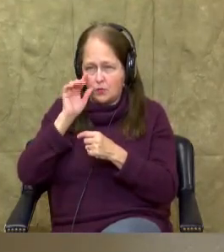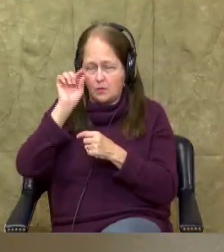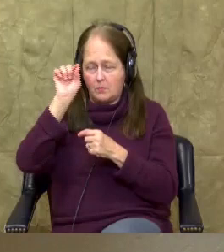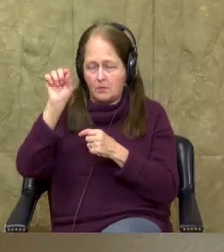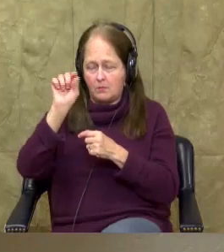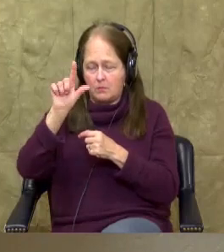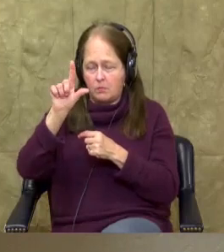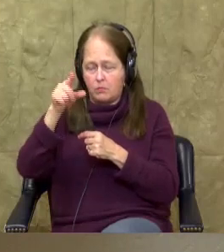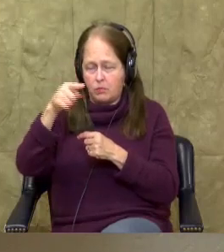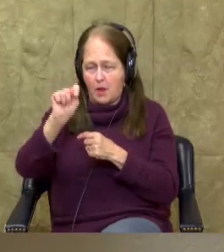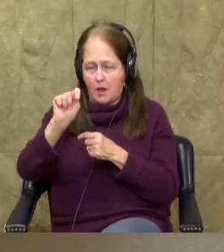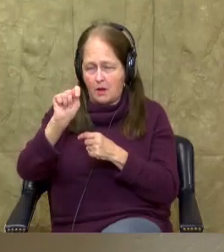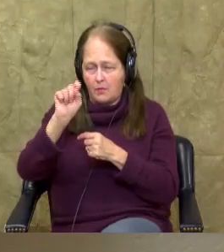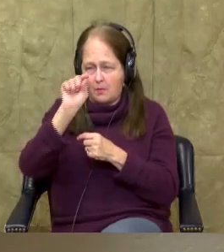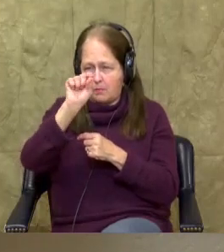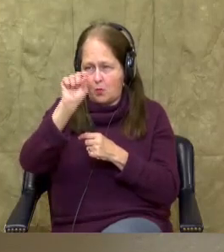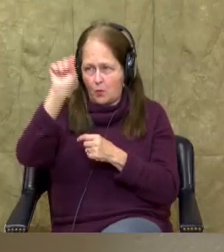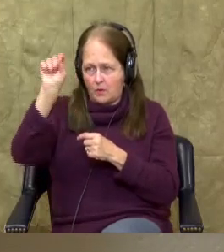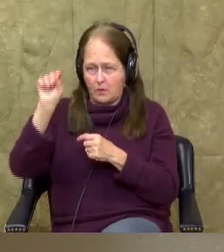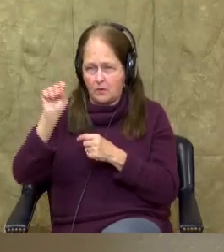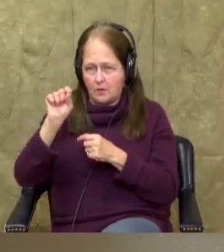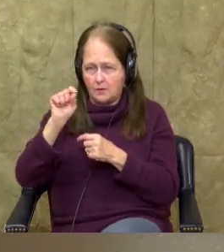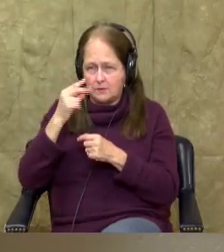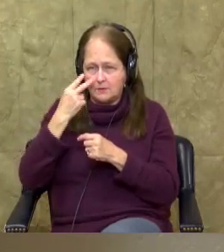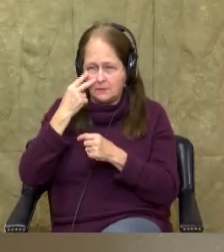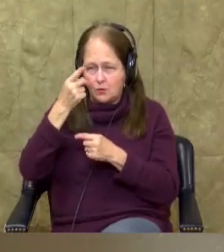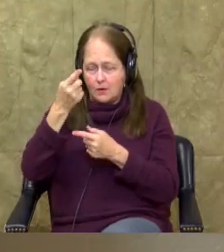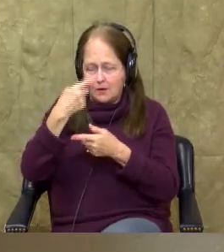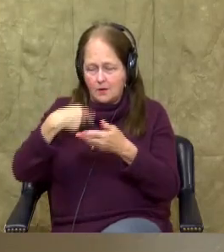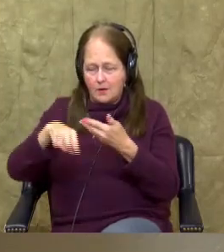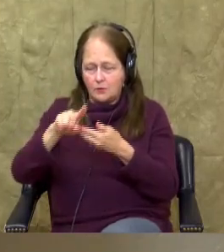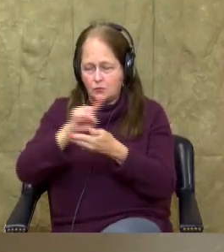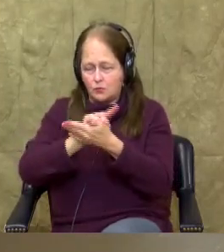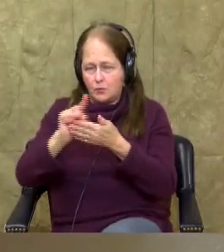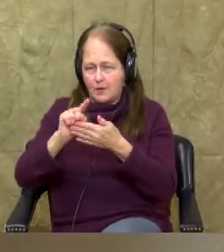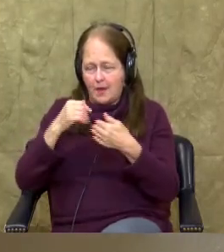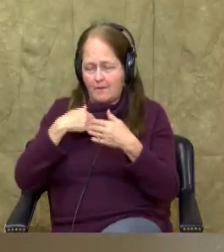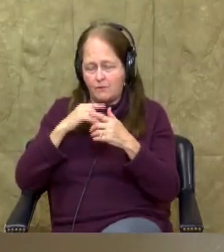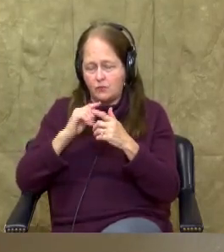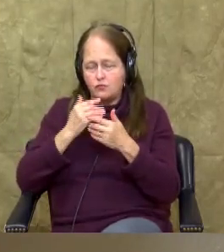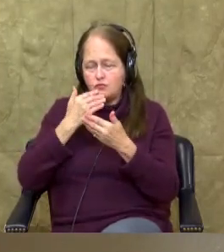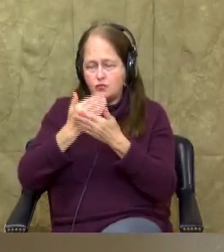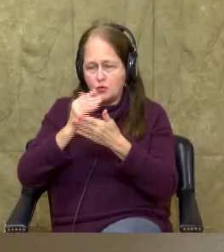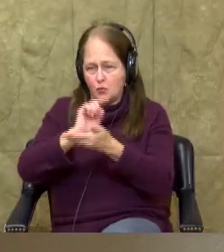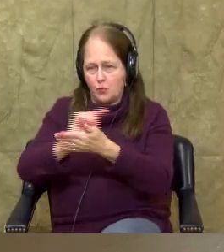their points on what their data is. So tune in next week. Have a great week.